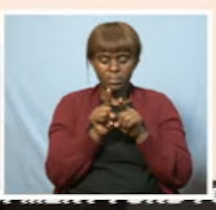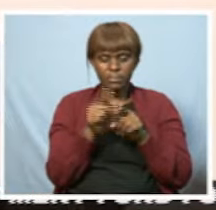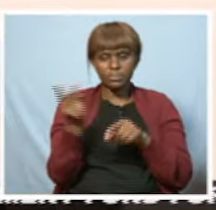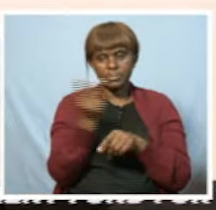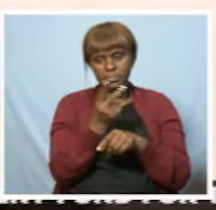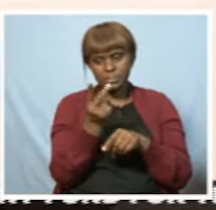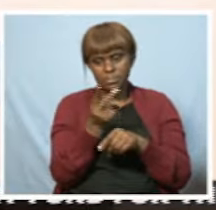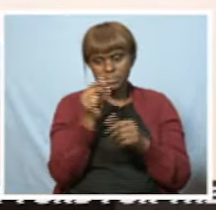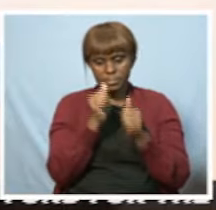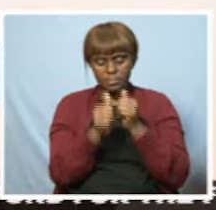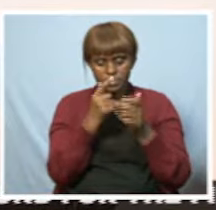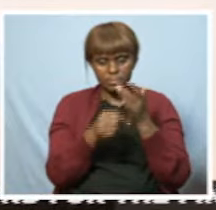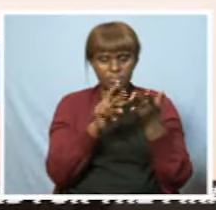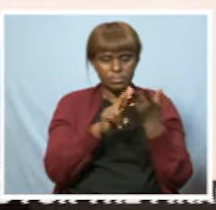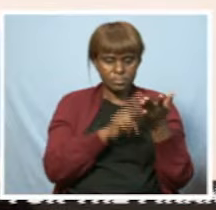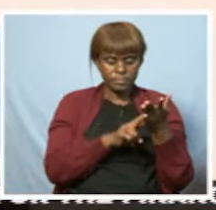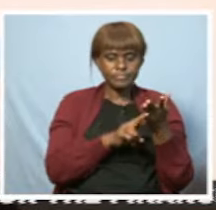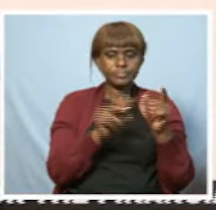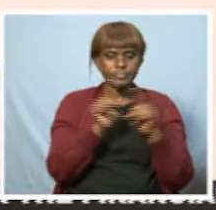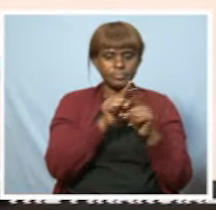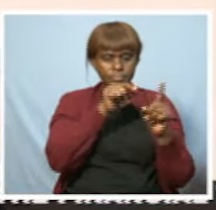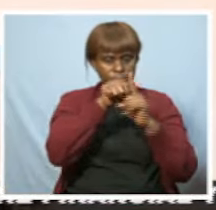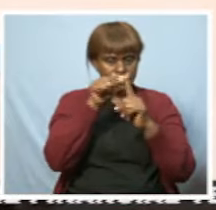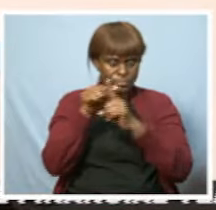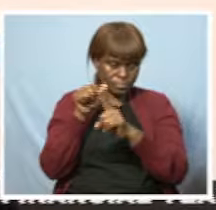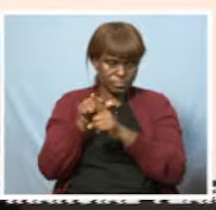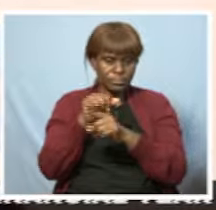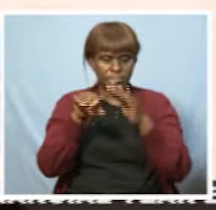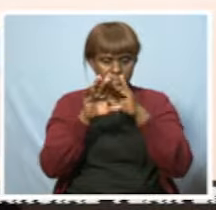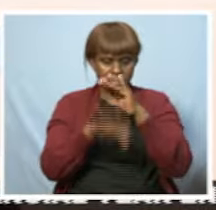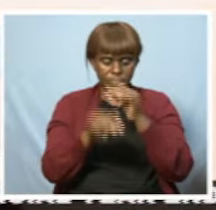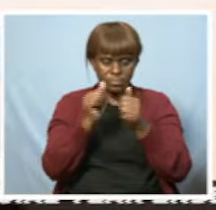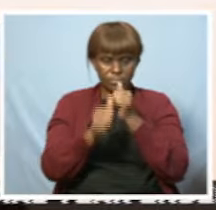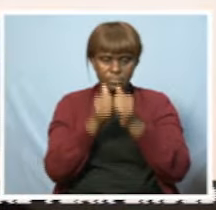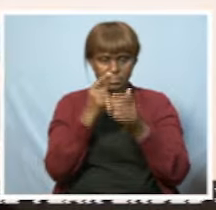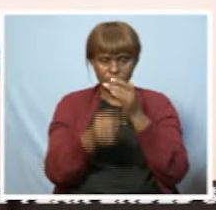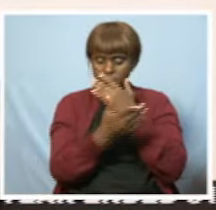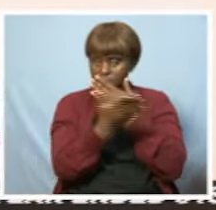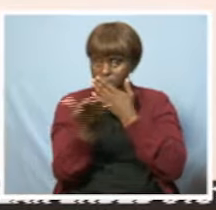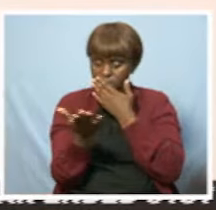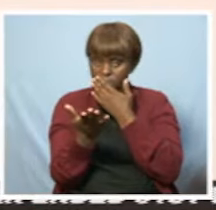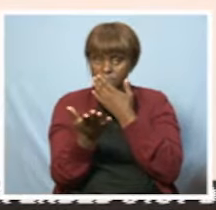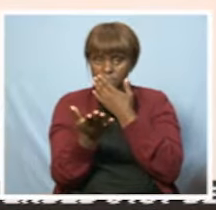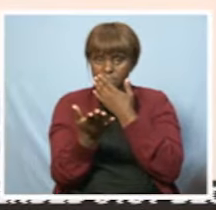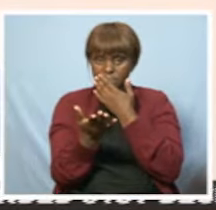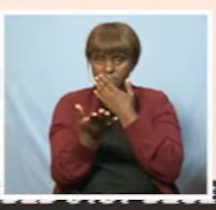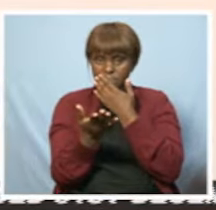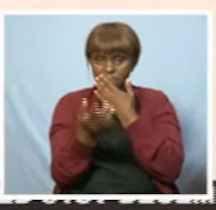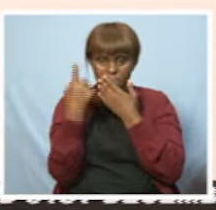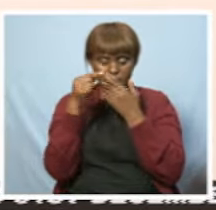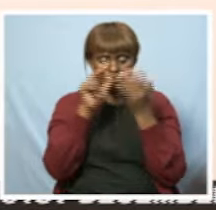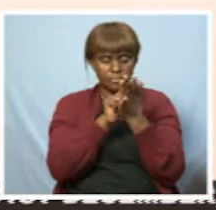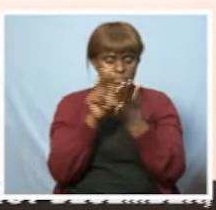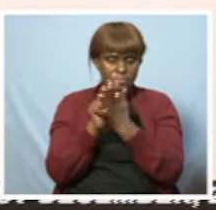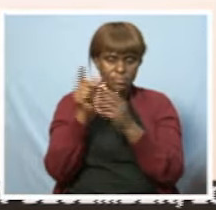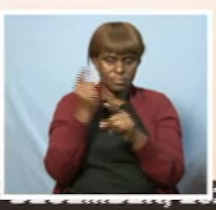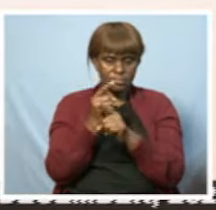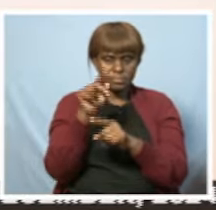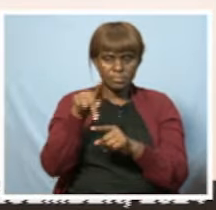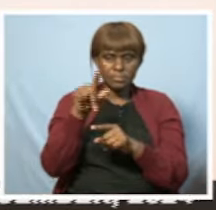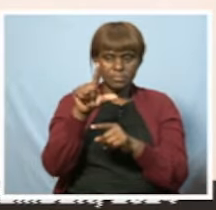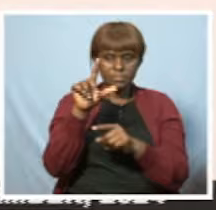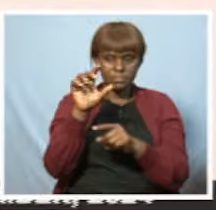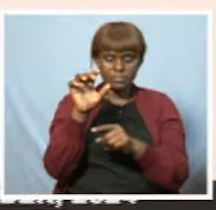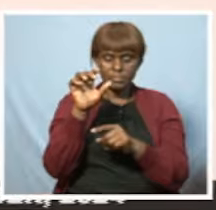that were reported are captured under which appendix? This one. for approval by the